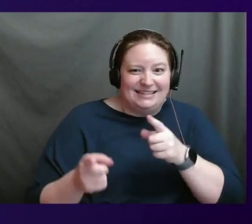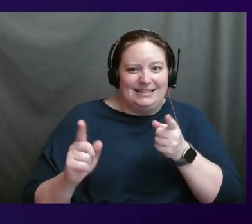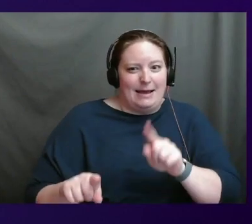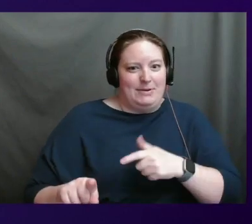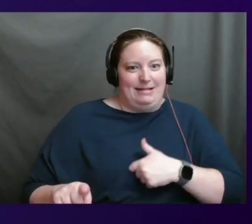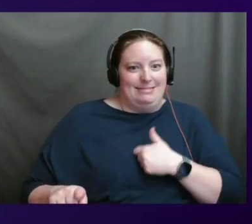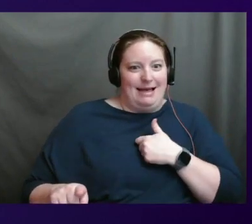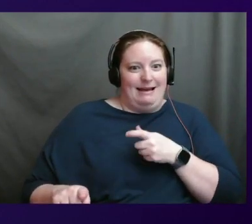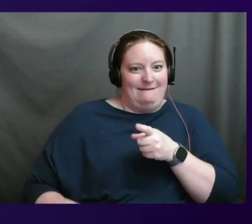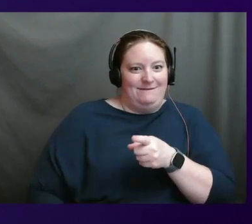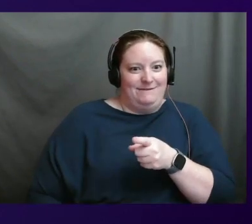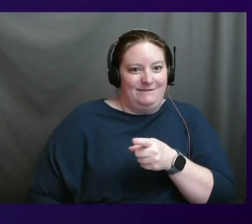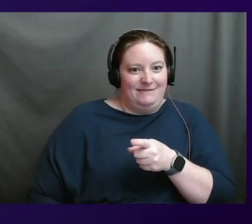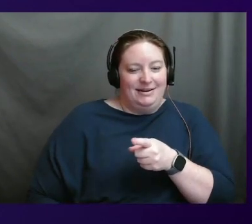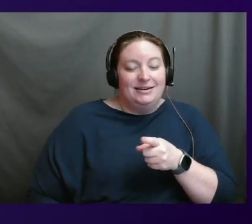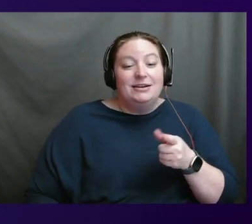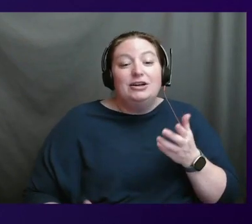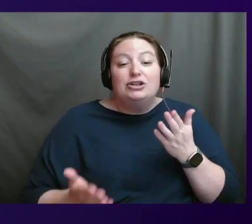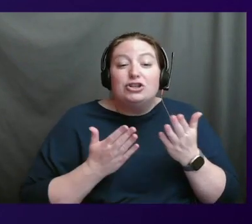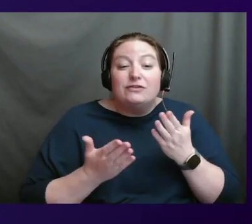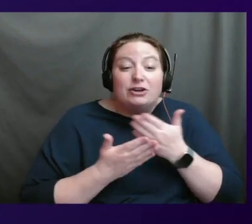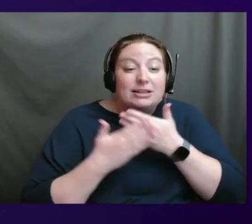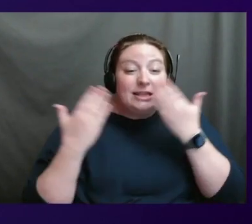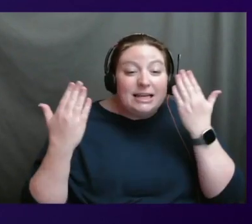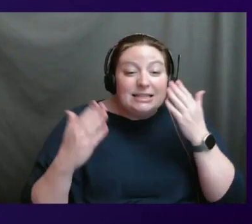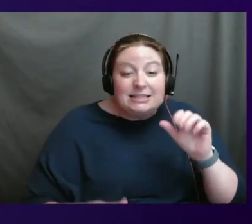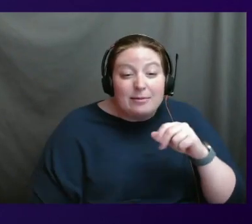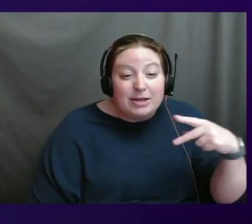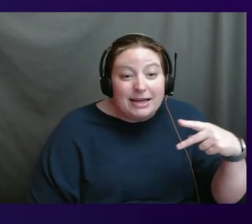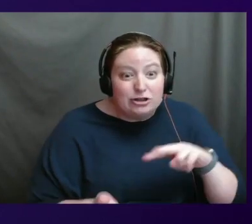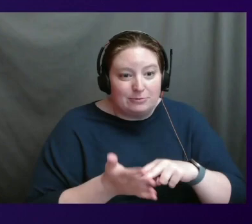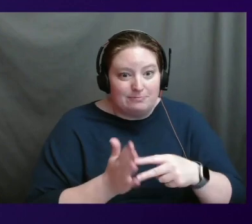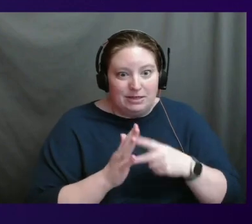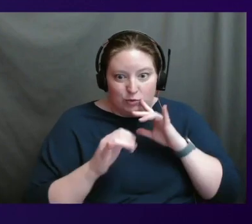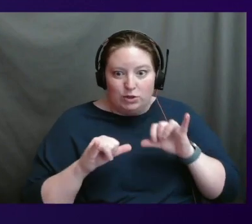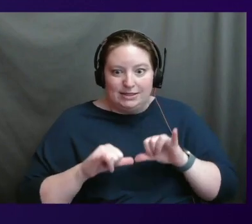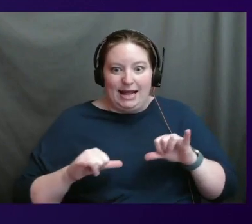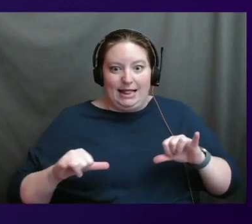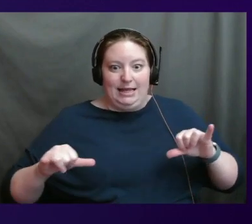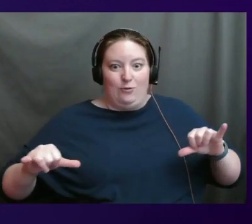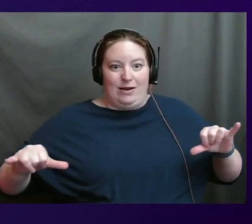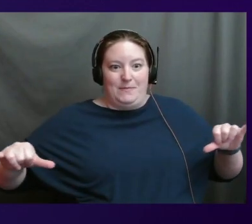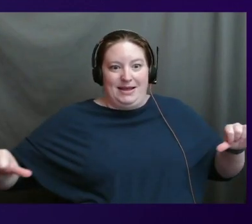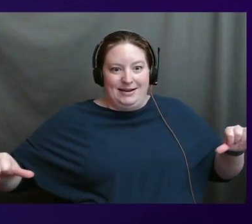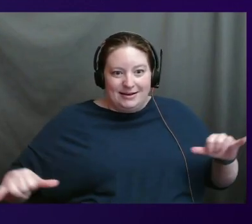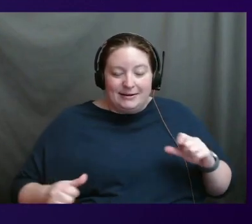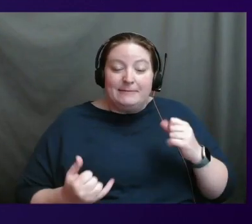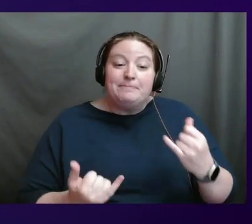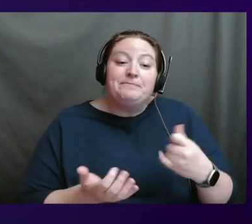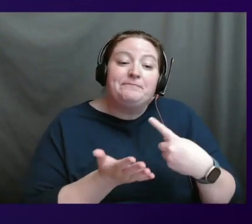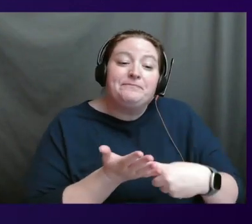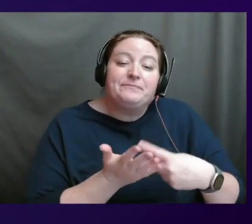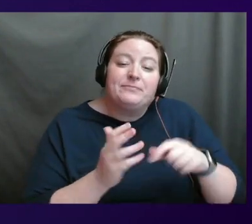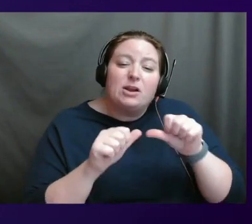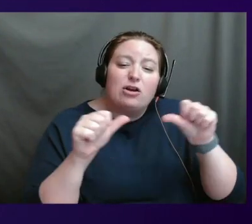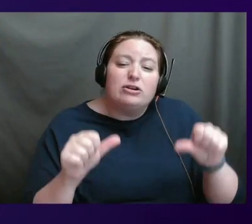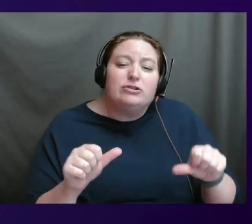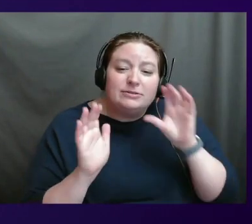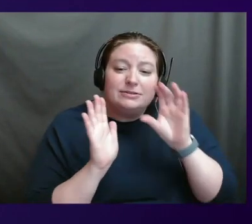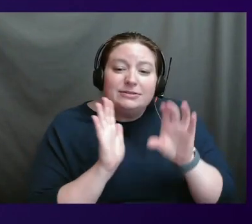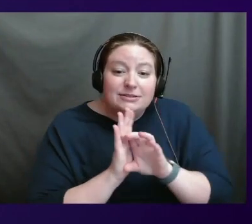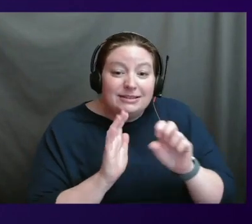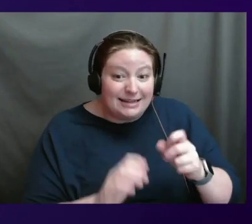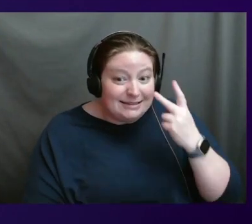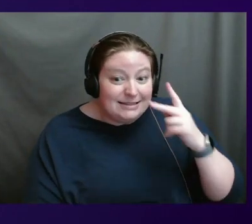that this is a serverless application means that we're scaling quite a bit. Now, talking through this architecture diagram, you can see Cognito in the